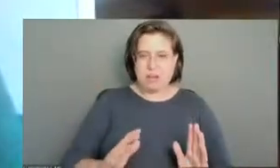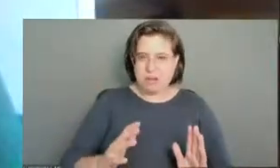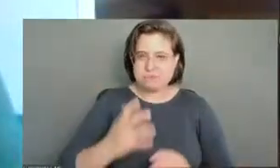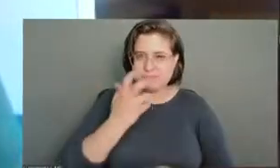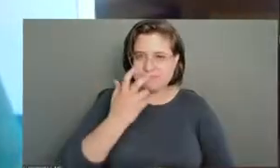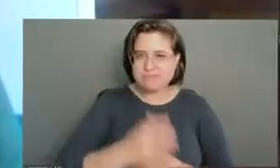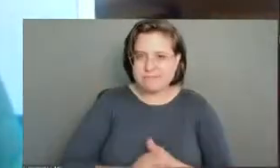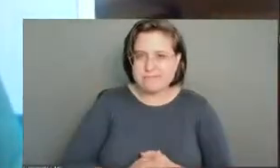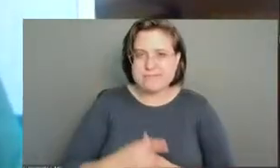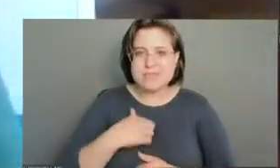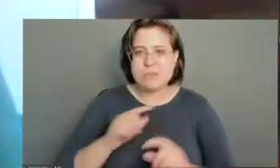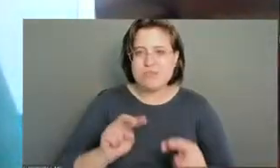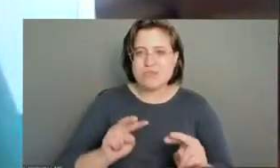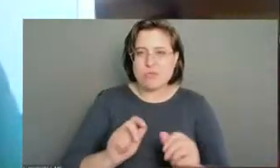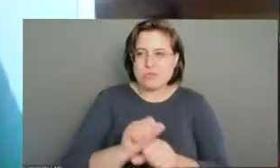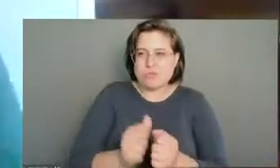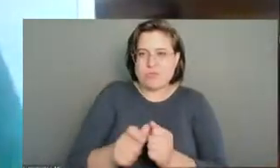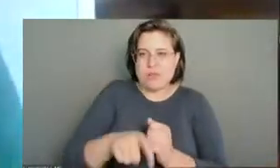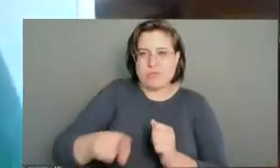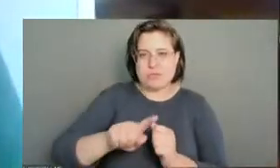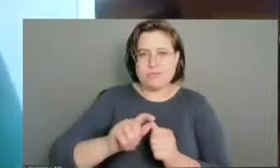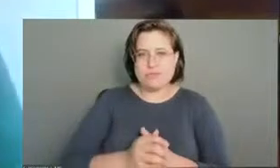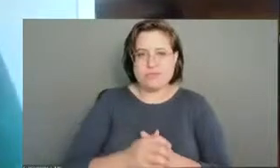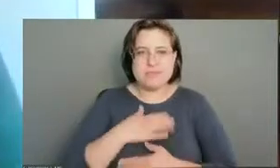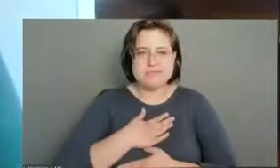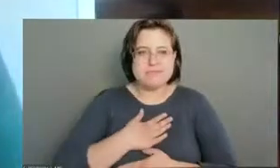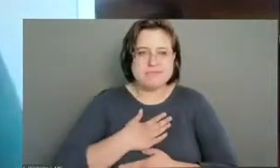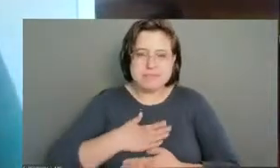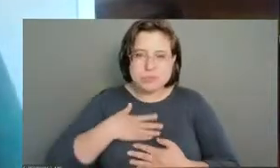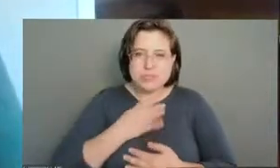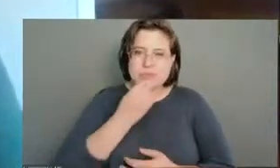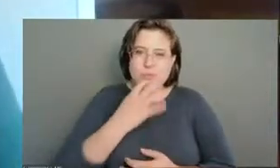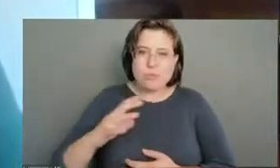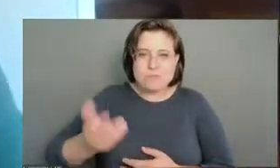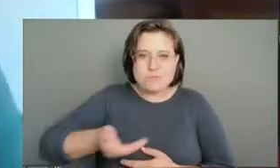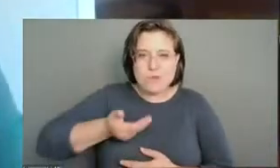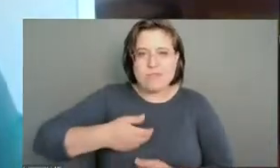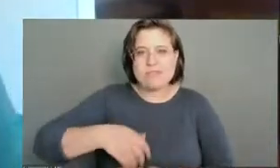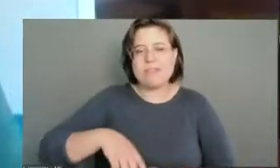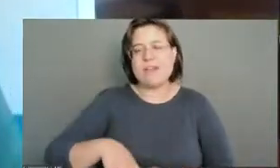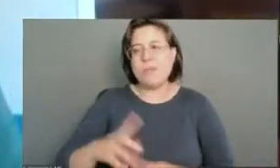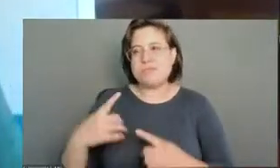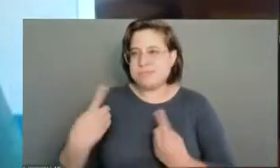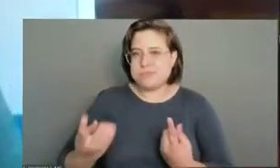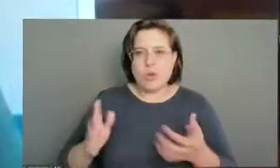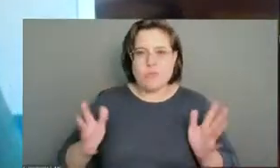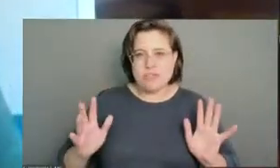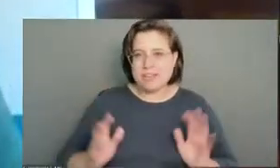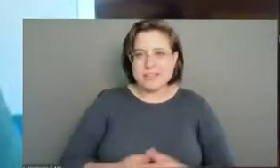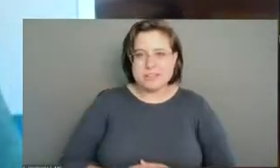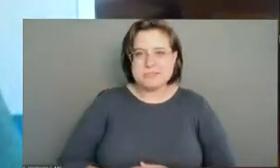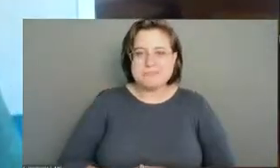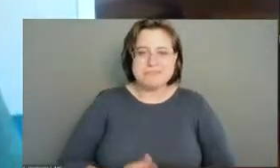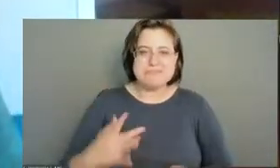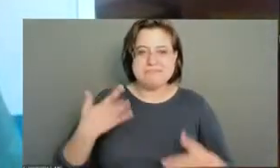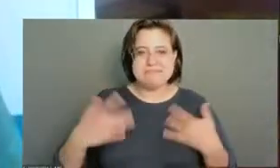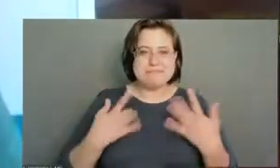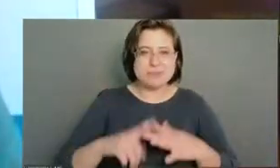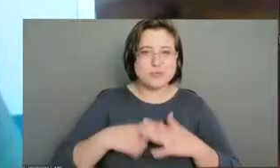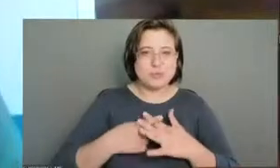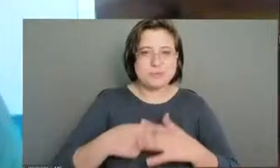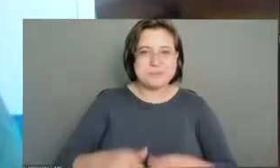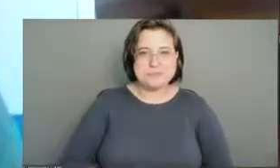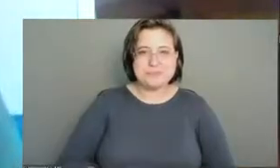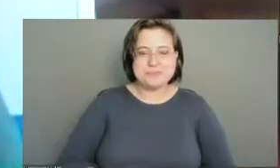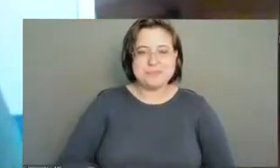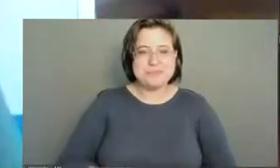looking forward to working with you. I appreciate the warm welcome I have received already and can't wait to get started.